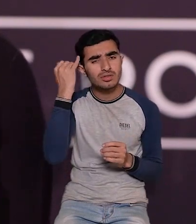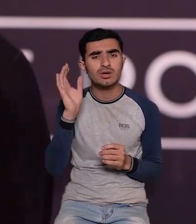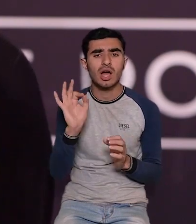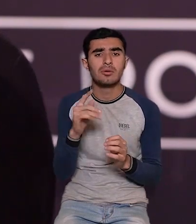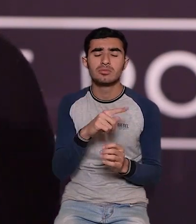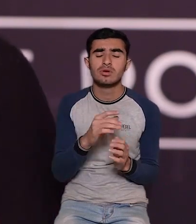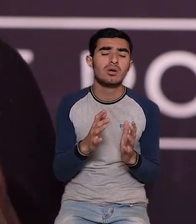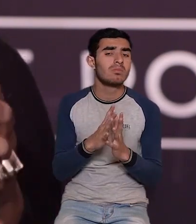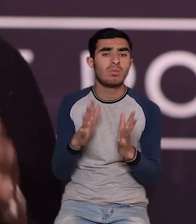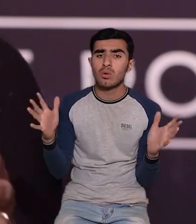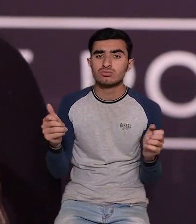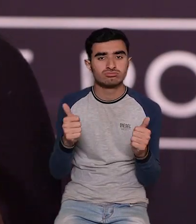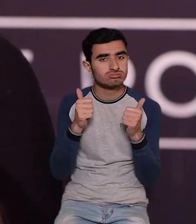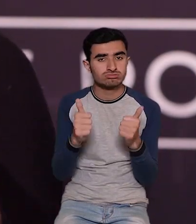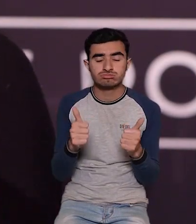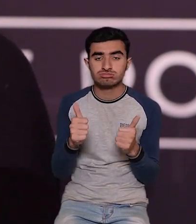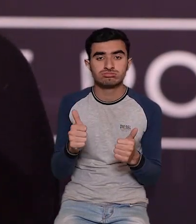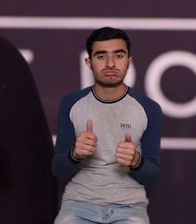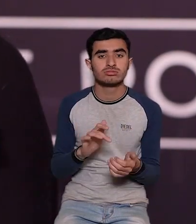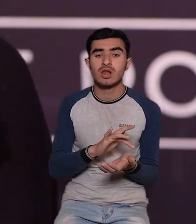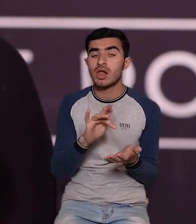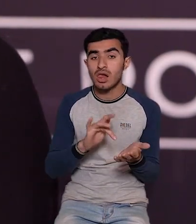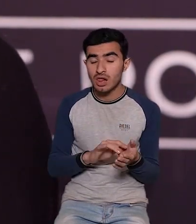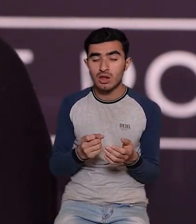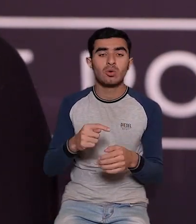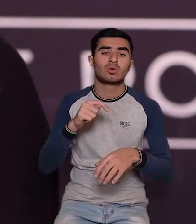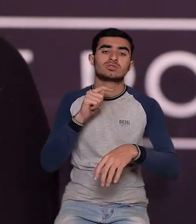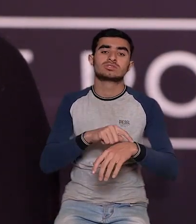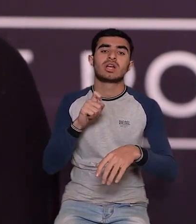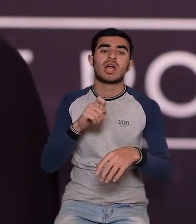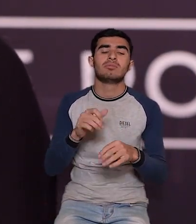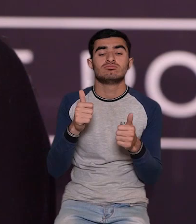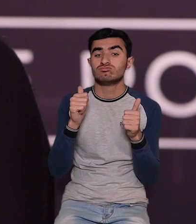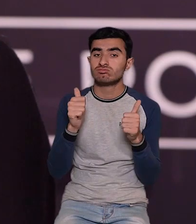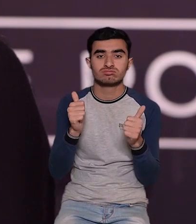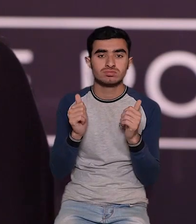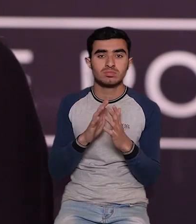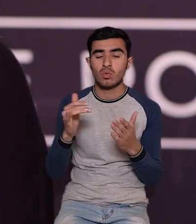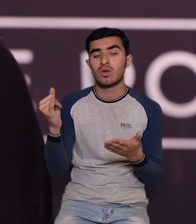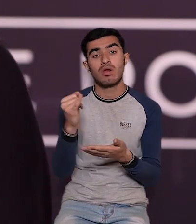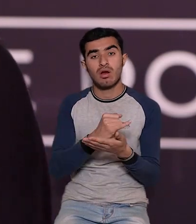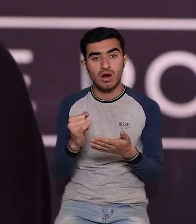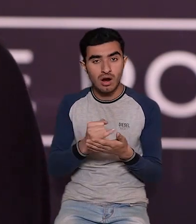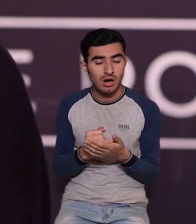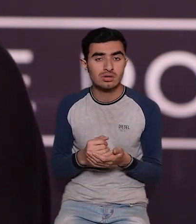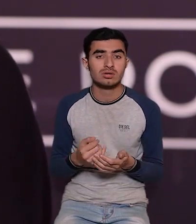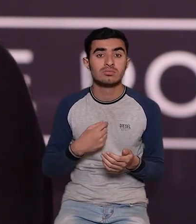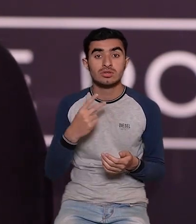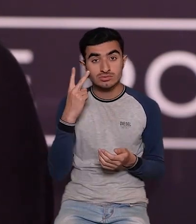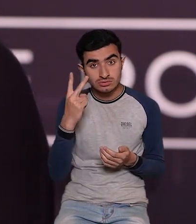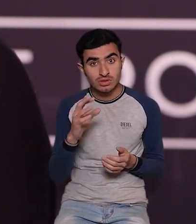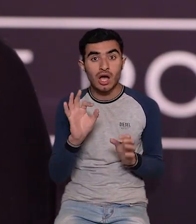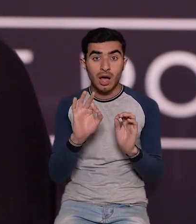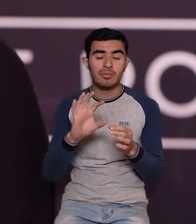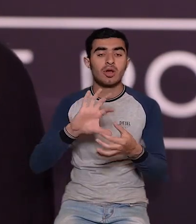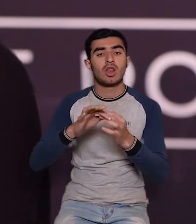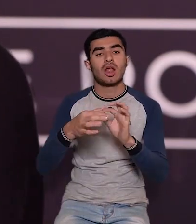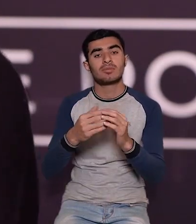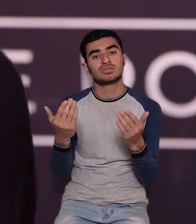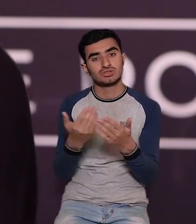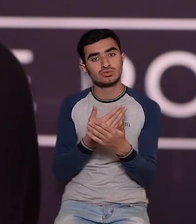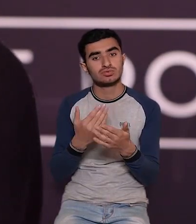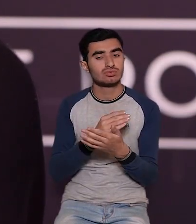very good place, and it's a very good time for the arts that we see these kind